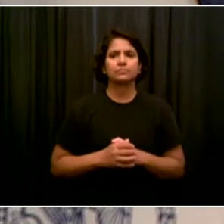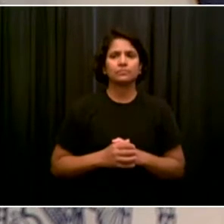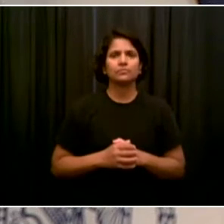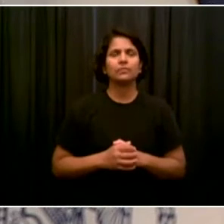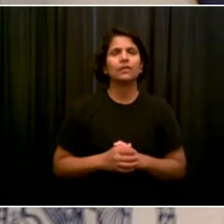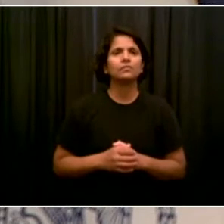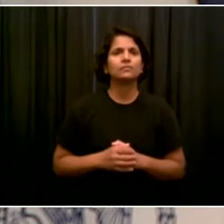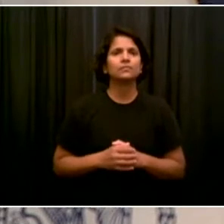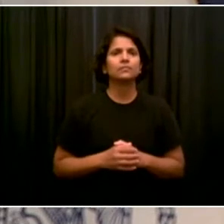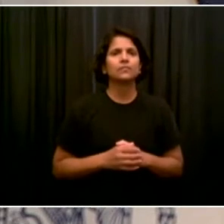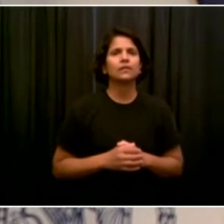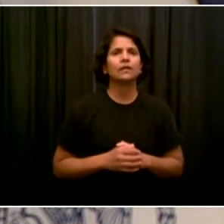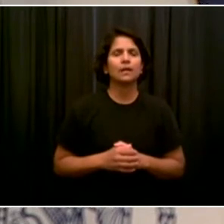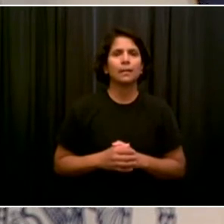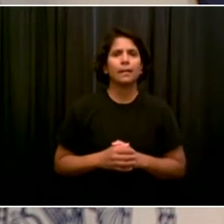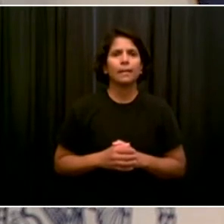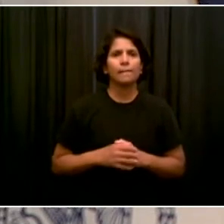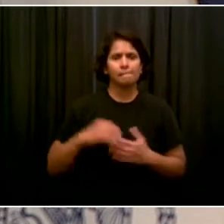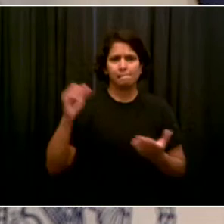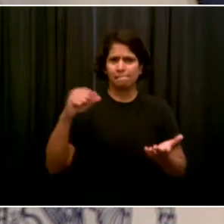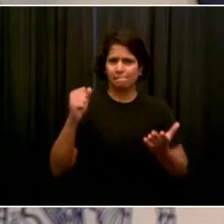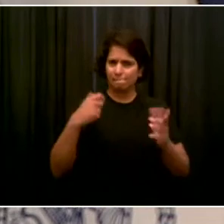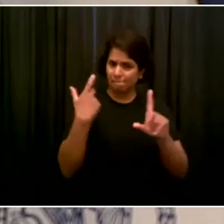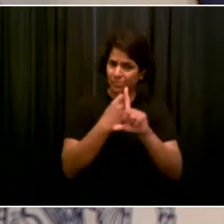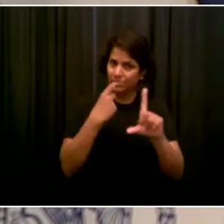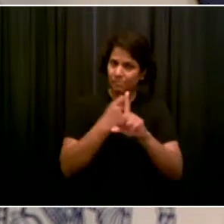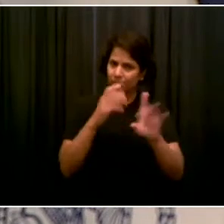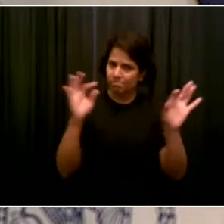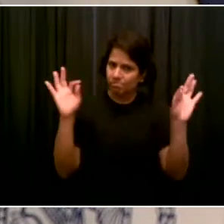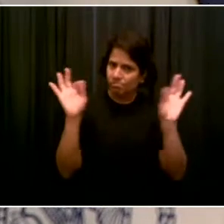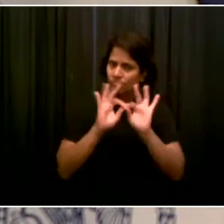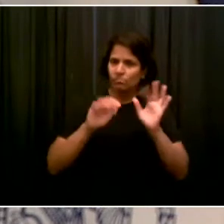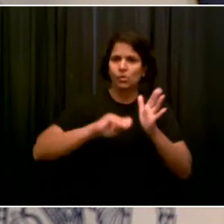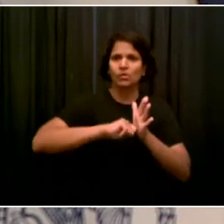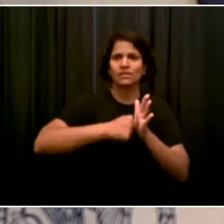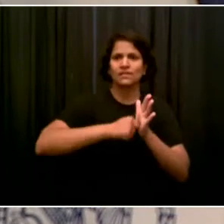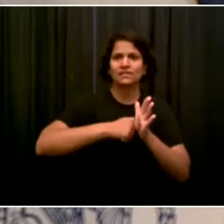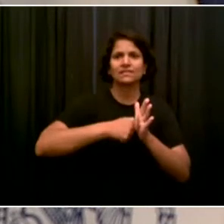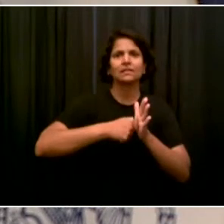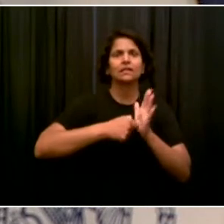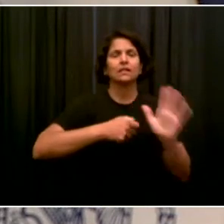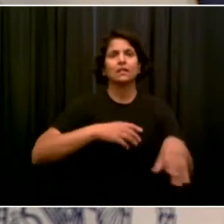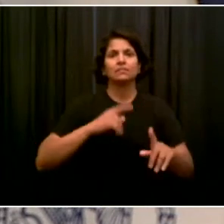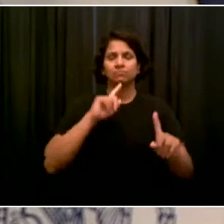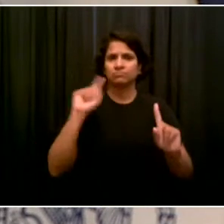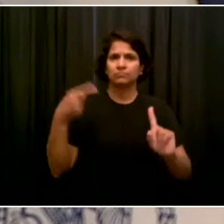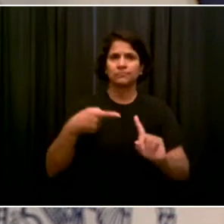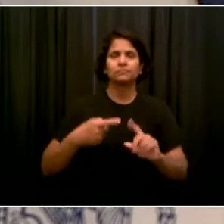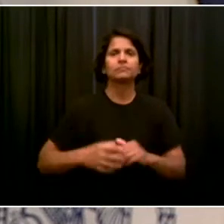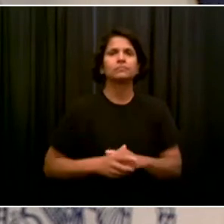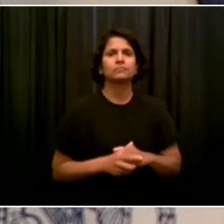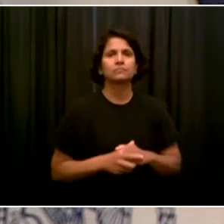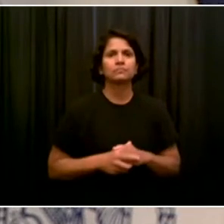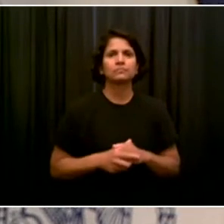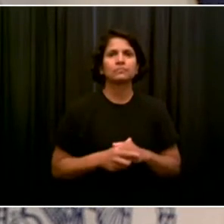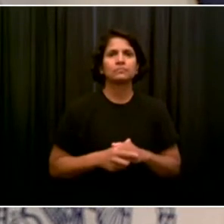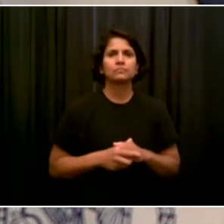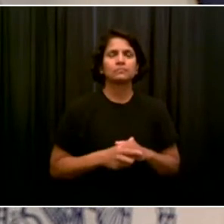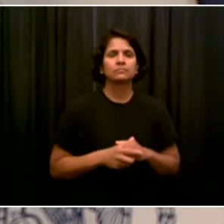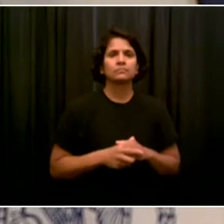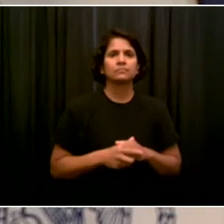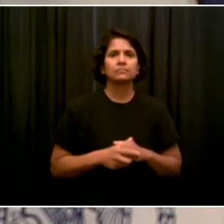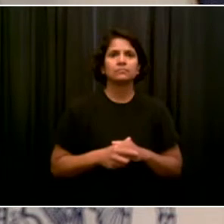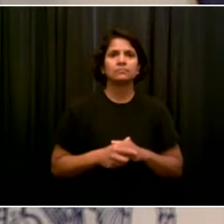vaccination's the key. As I said in the beginning, recovery requires a number of elements. Public safety, making sure